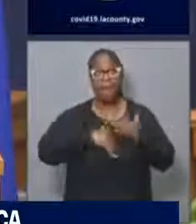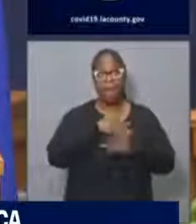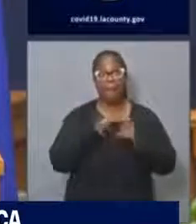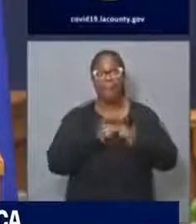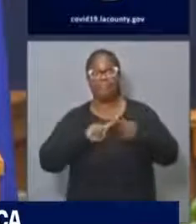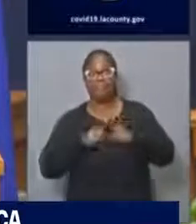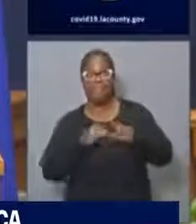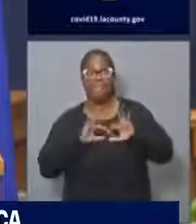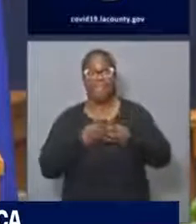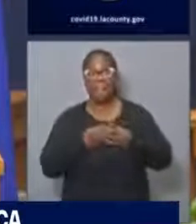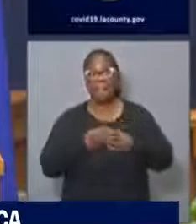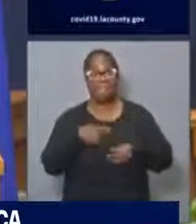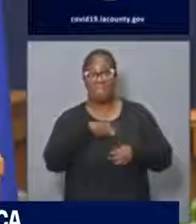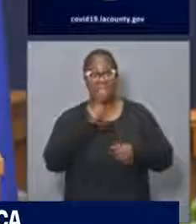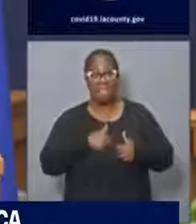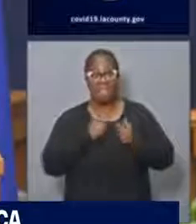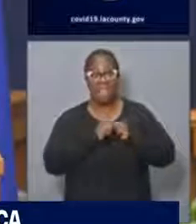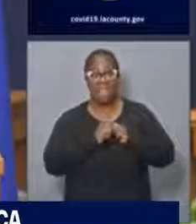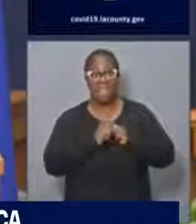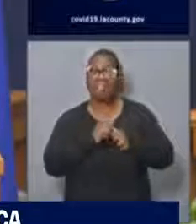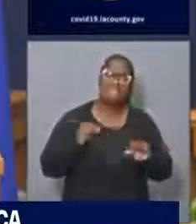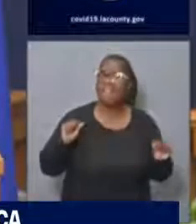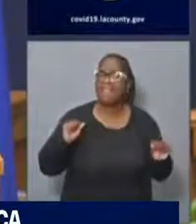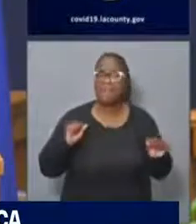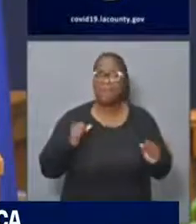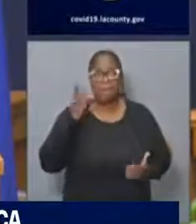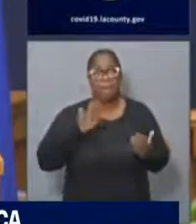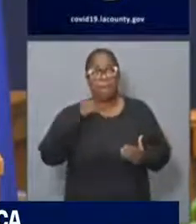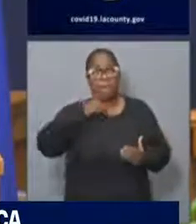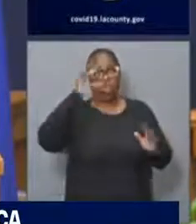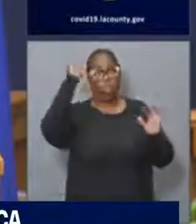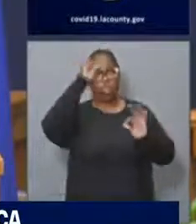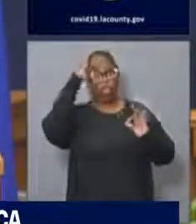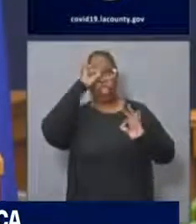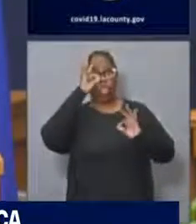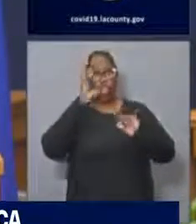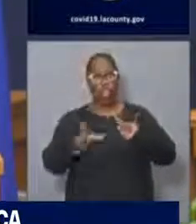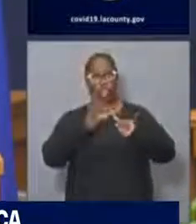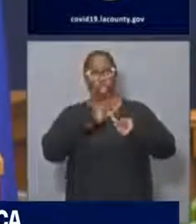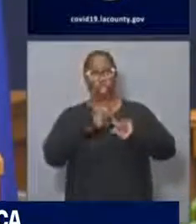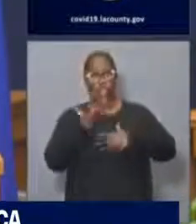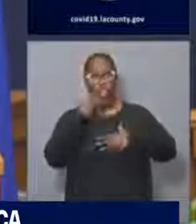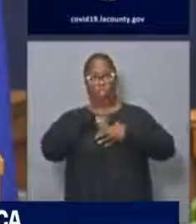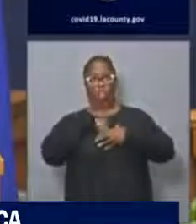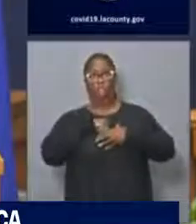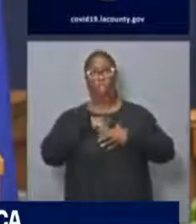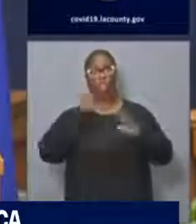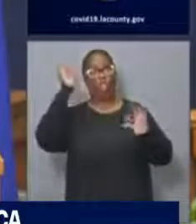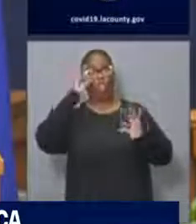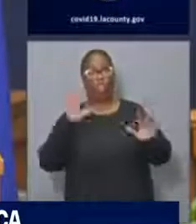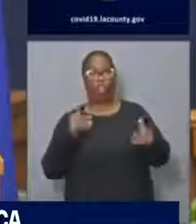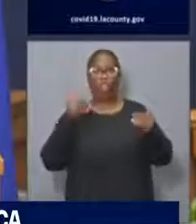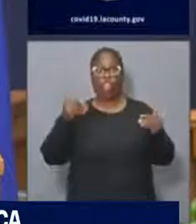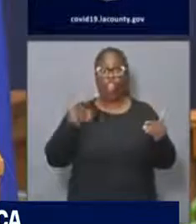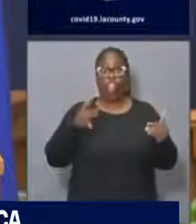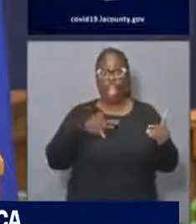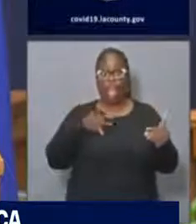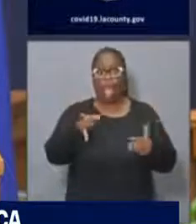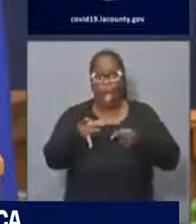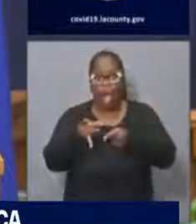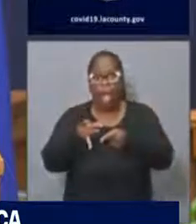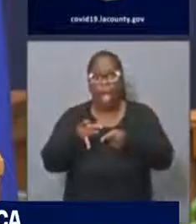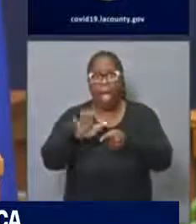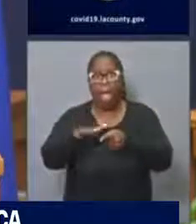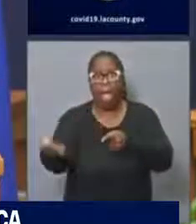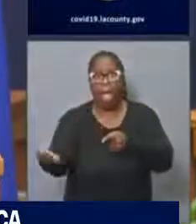you don't live with. You could be infected without knowing, and you could pass along the virus that could be fatal to someone you love